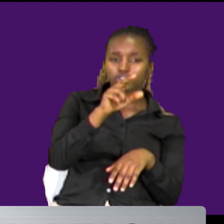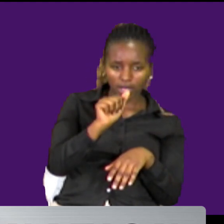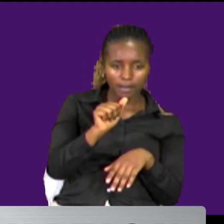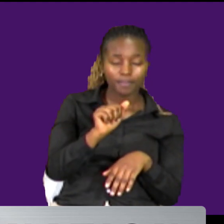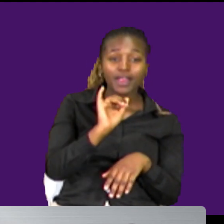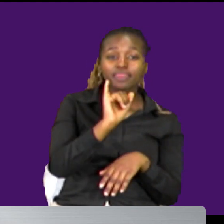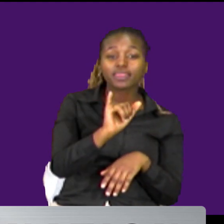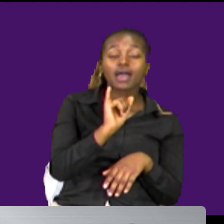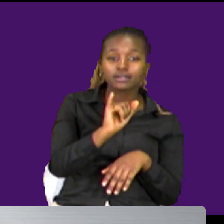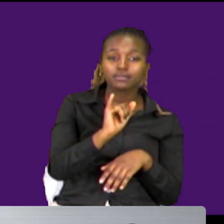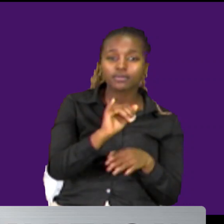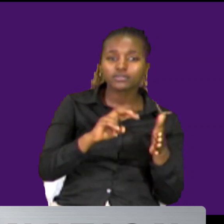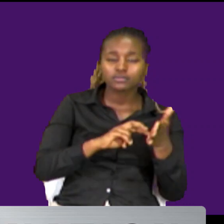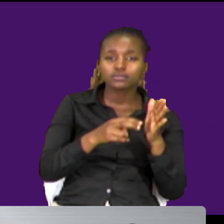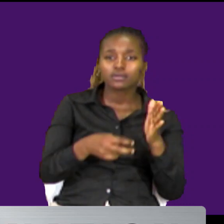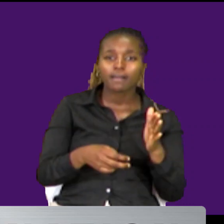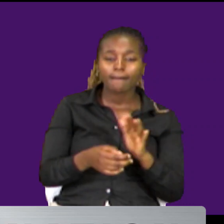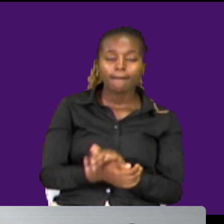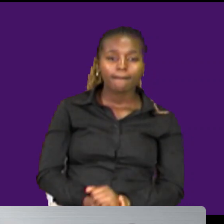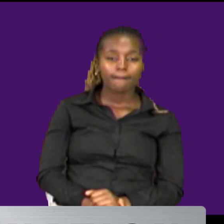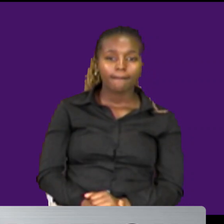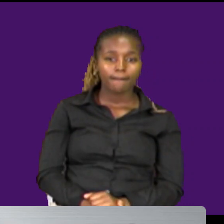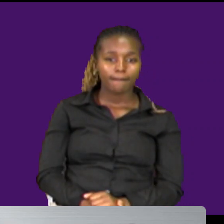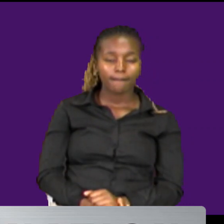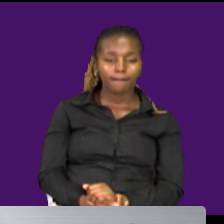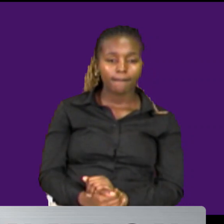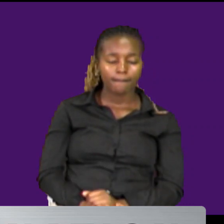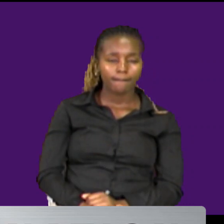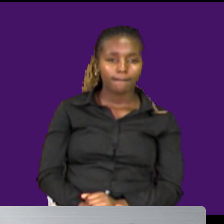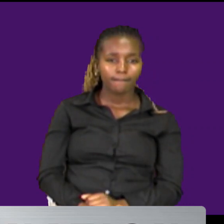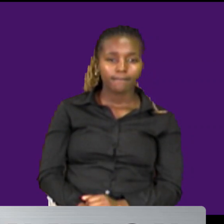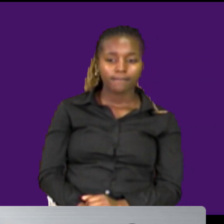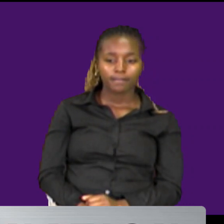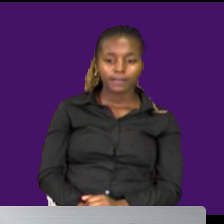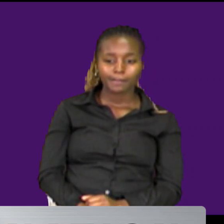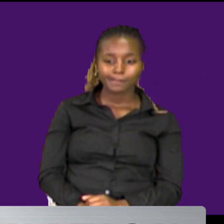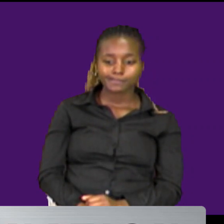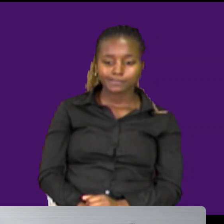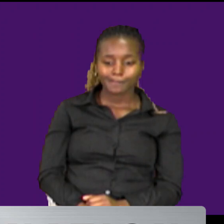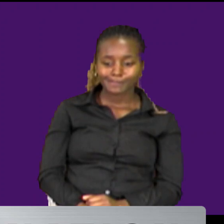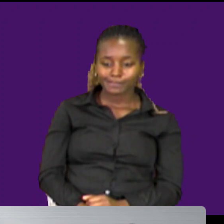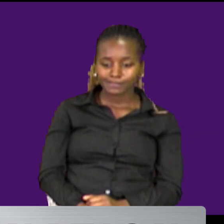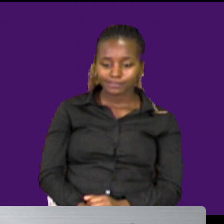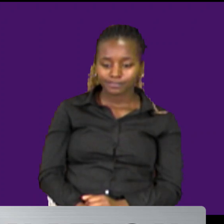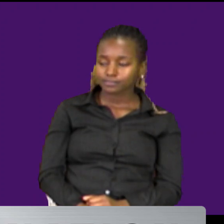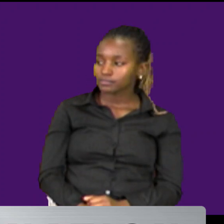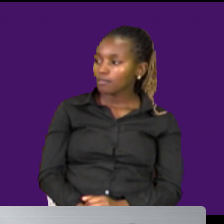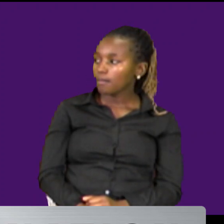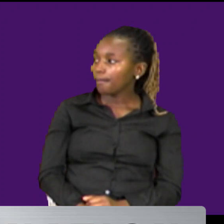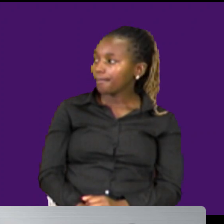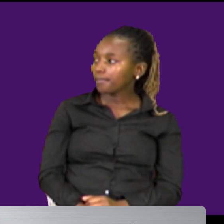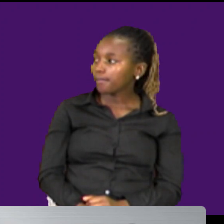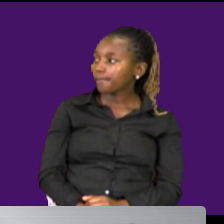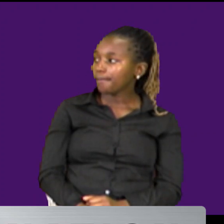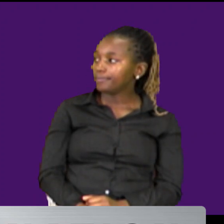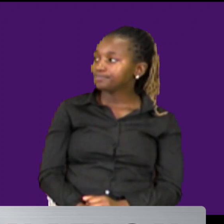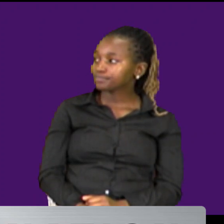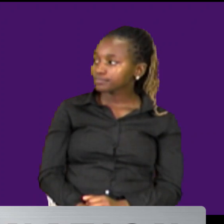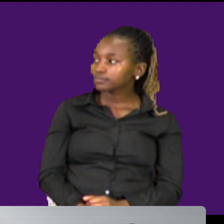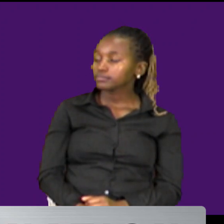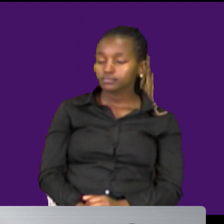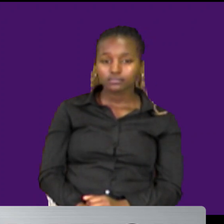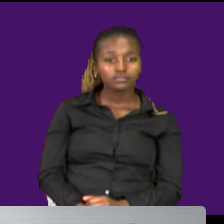that procurement, what do you mean by system? Before you proceed, what do you mean by system? Is it electronic system? It is.